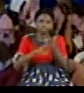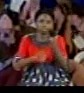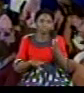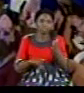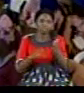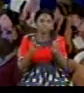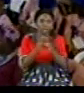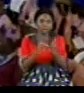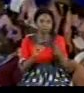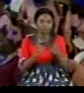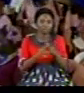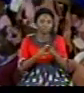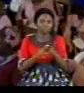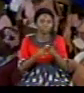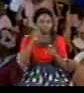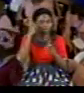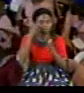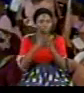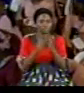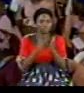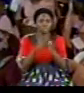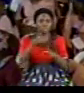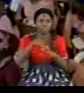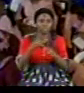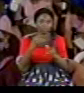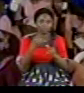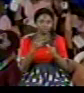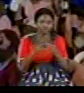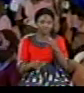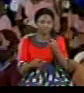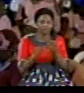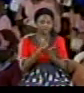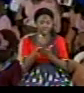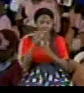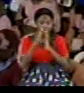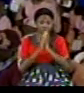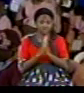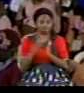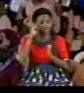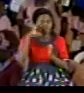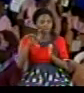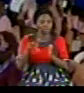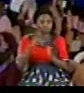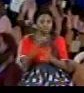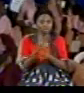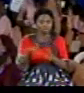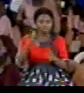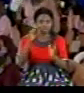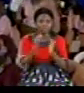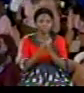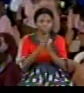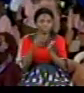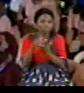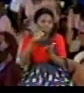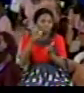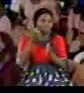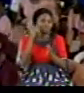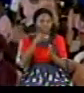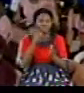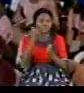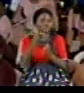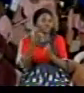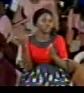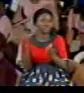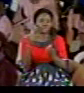this writing, at the final amen, he just discovered that his swelling was not there anymore. He is completely